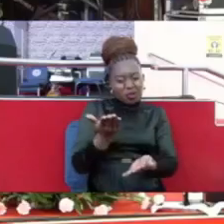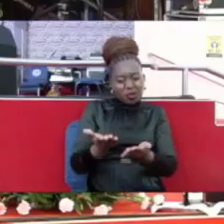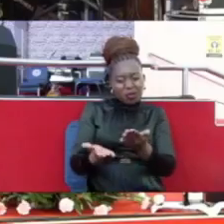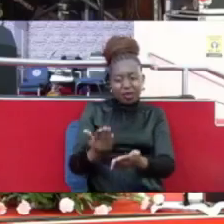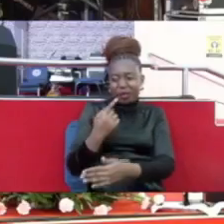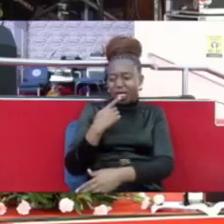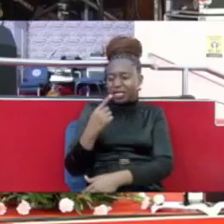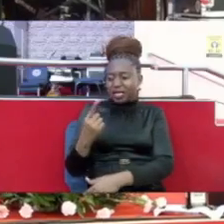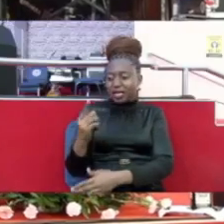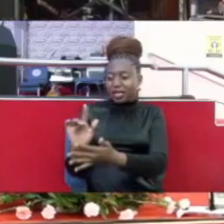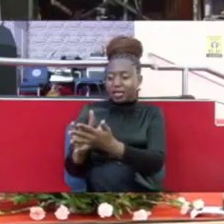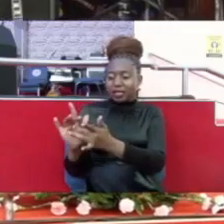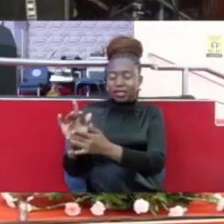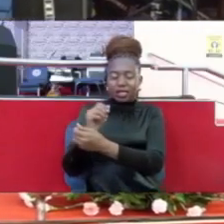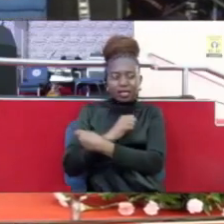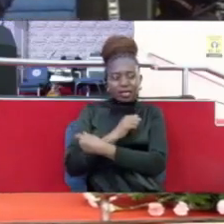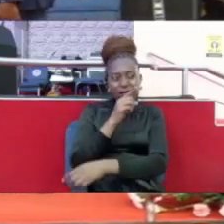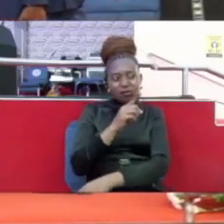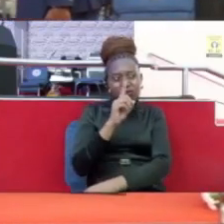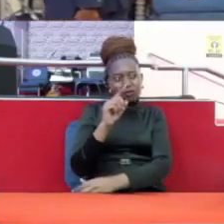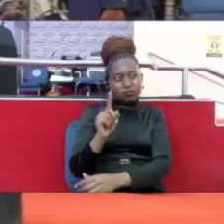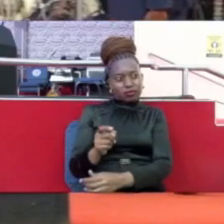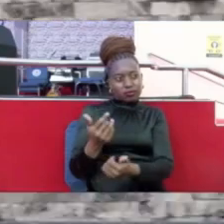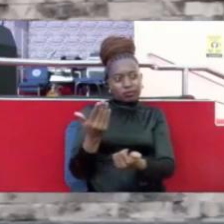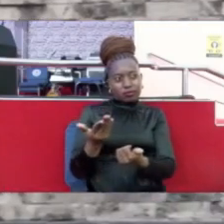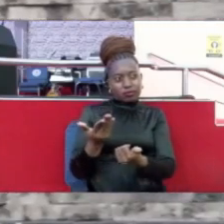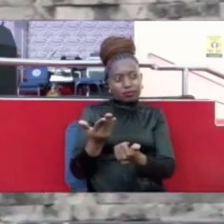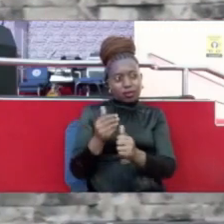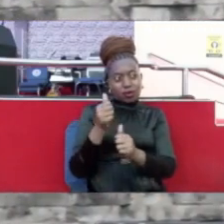loves you? Ama kumwambia tu kwamba Yesu anakupenda.